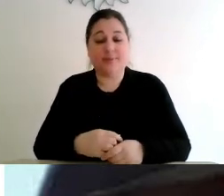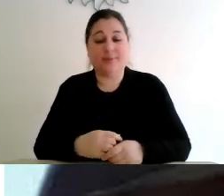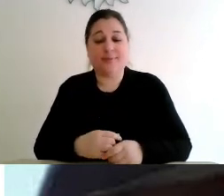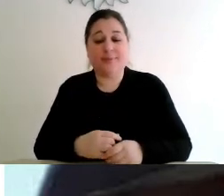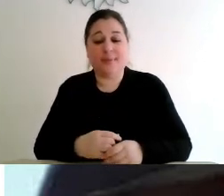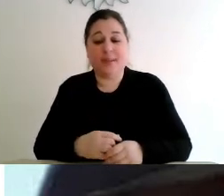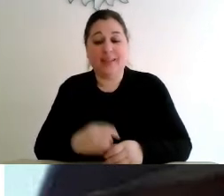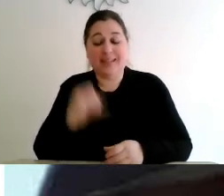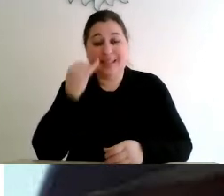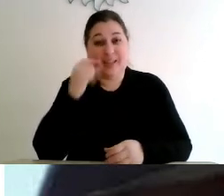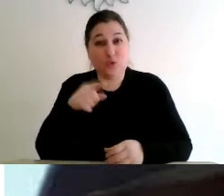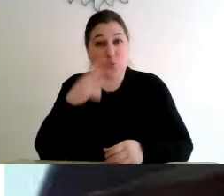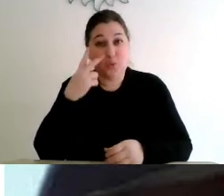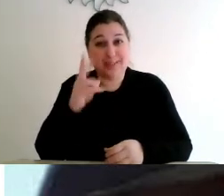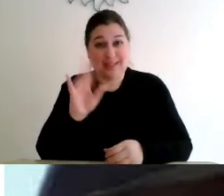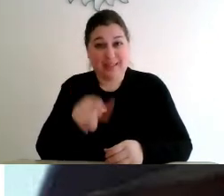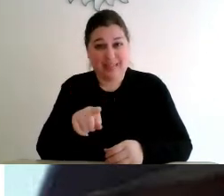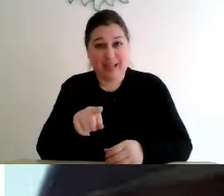this,